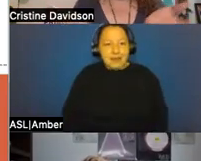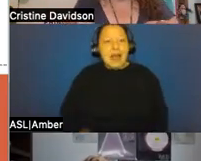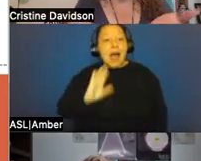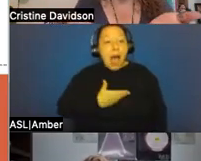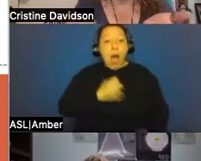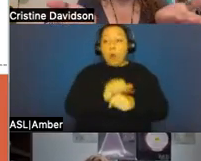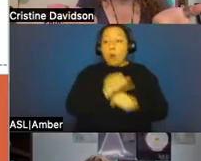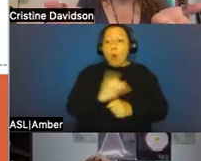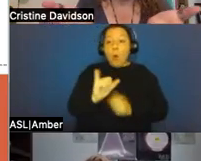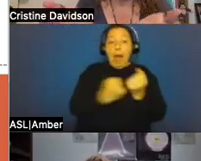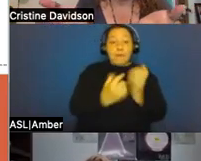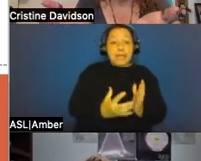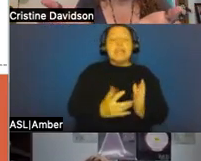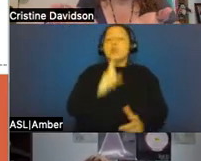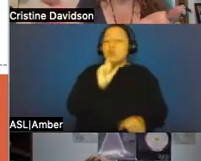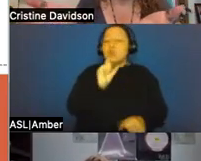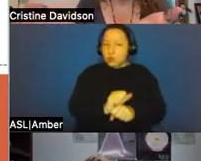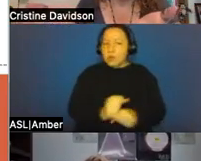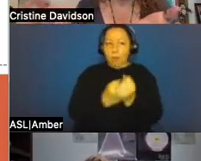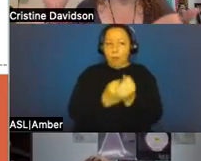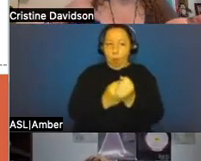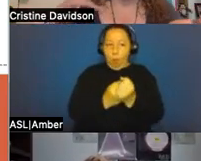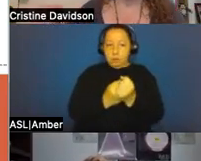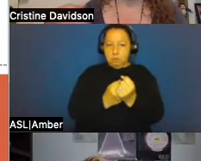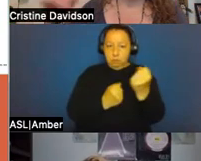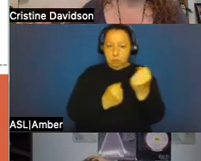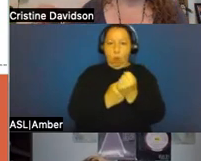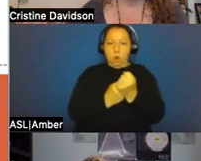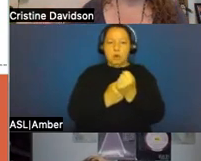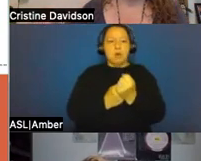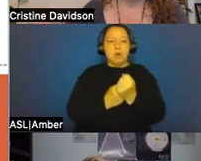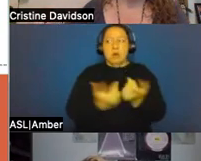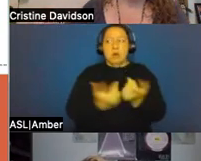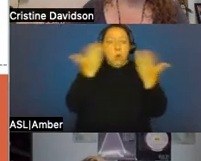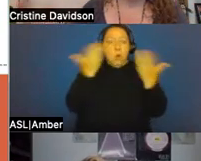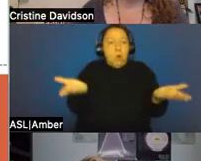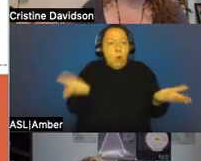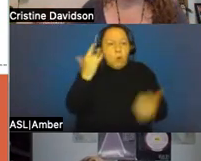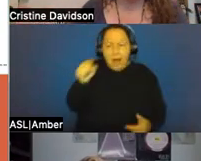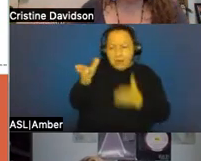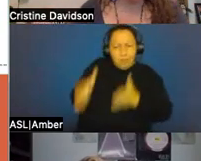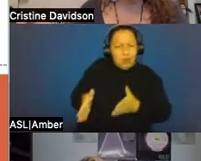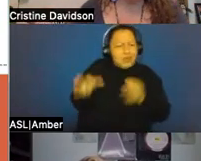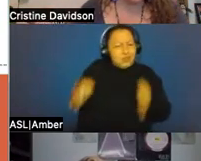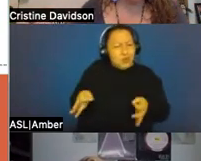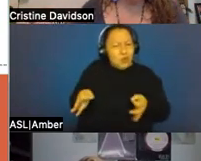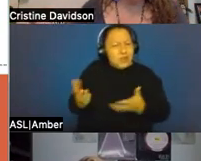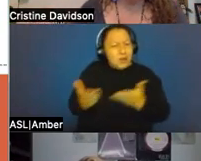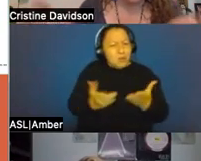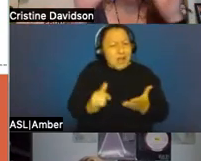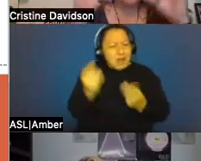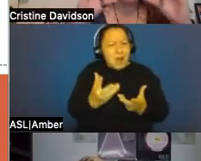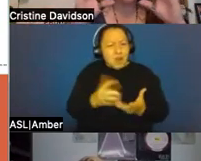advocate is to support that, right? Because who knows why that person is choosing to present the information in that particular